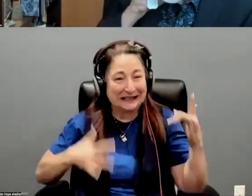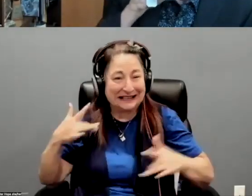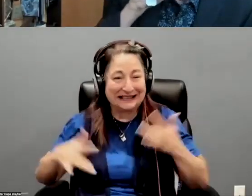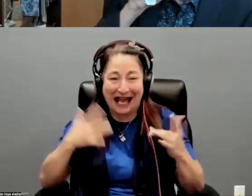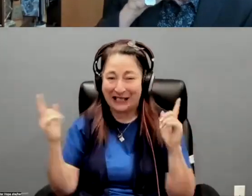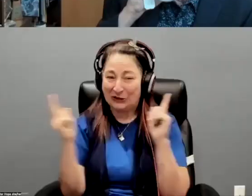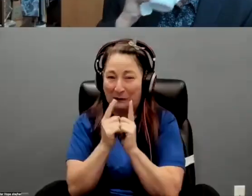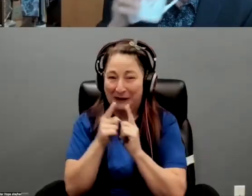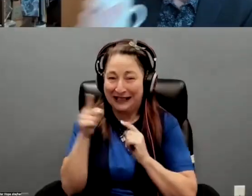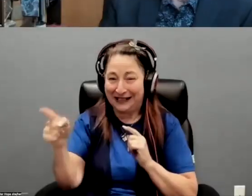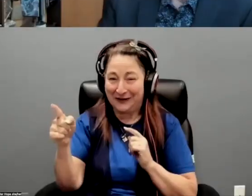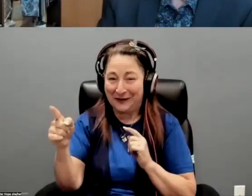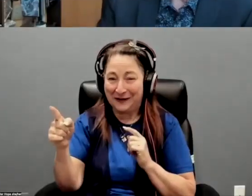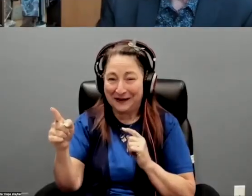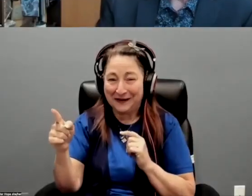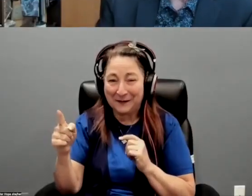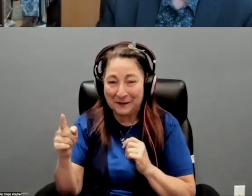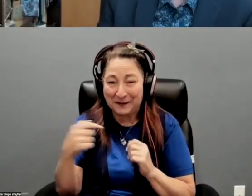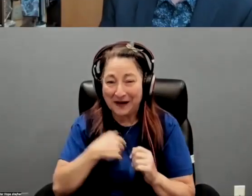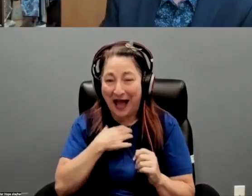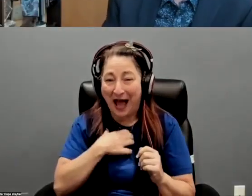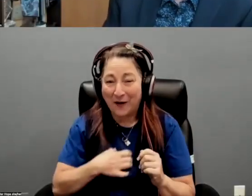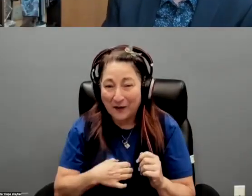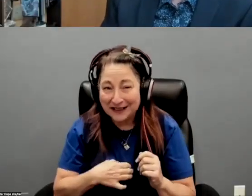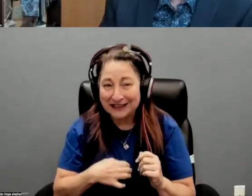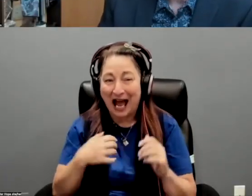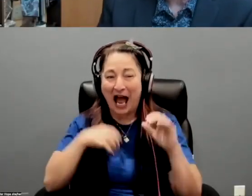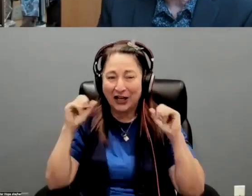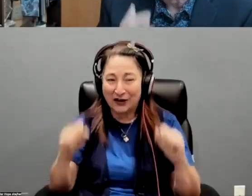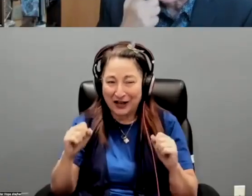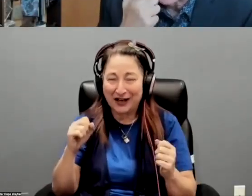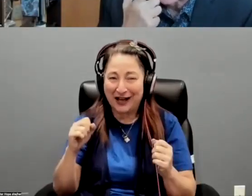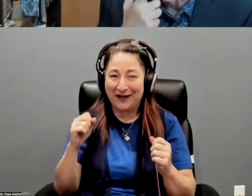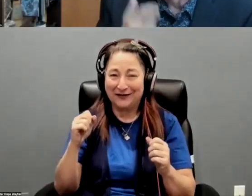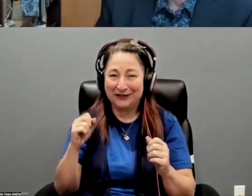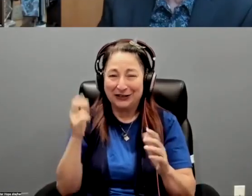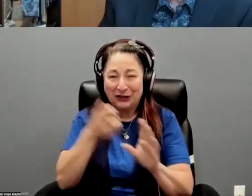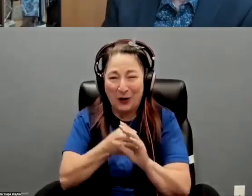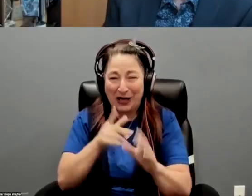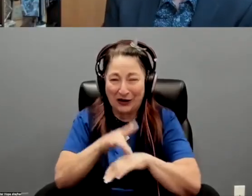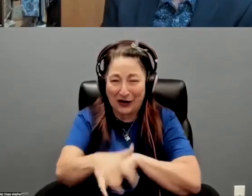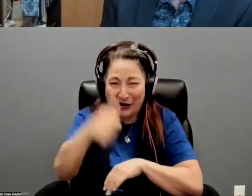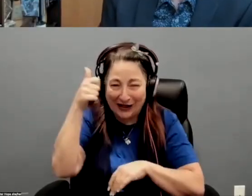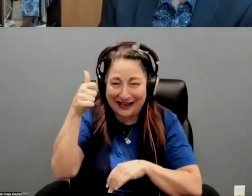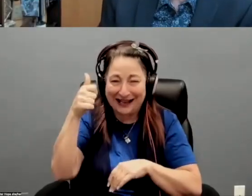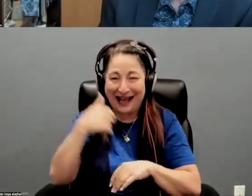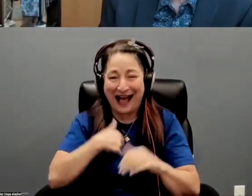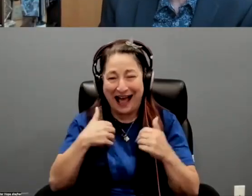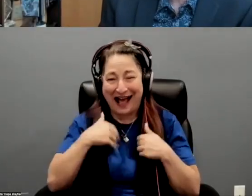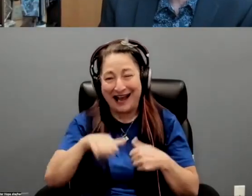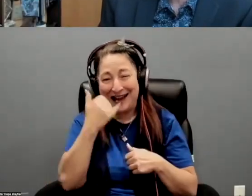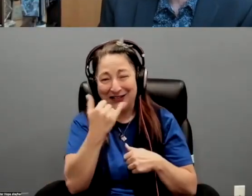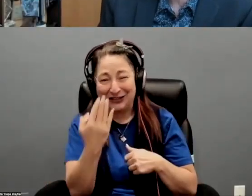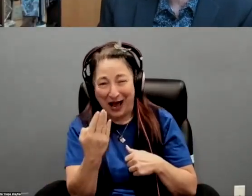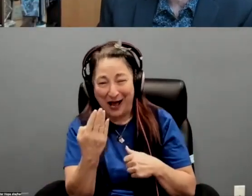meet you. I want to apologize. I wish I could have been here earlier. No I worries. have a big job, and this was